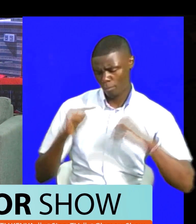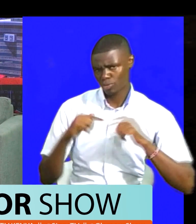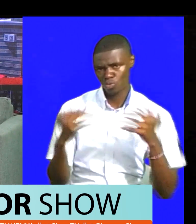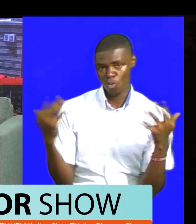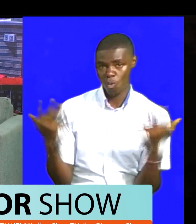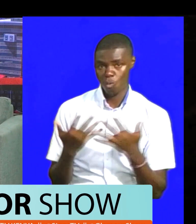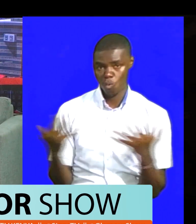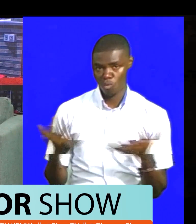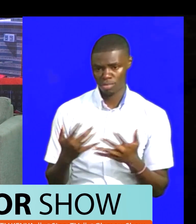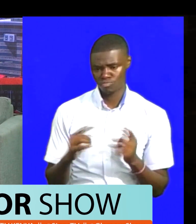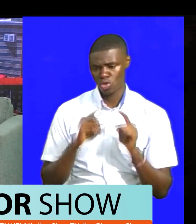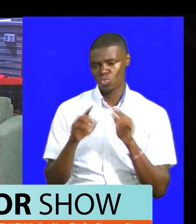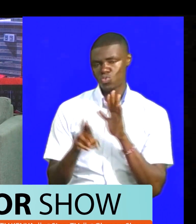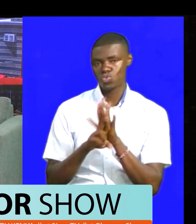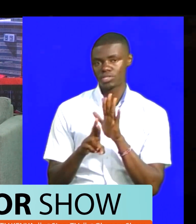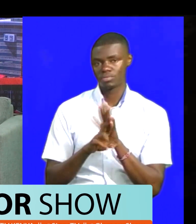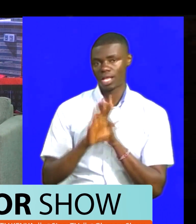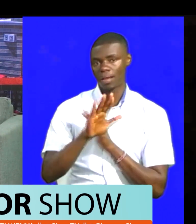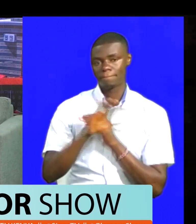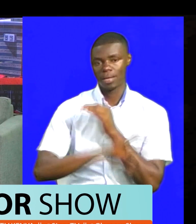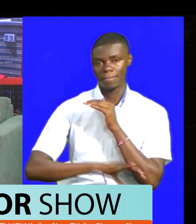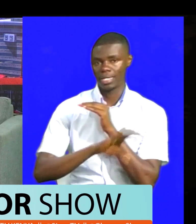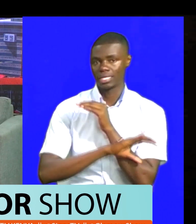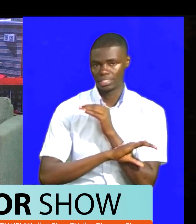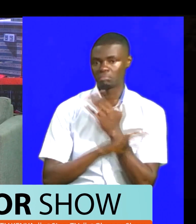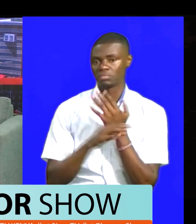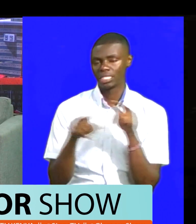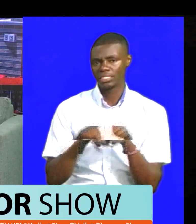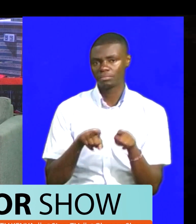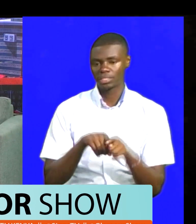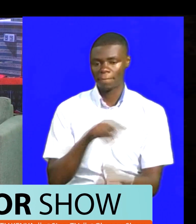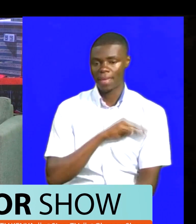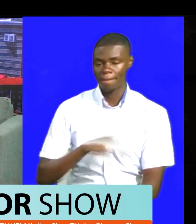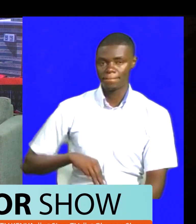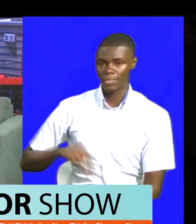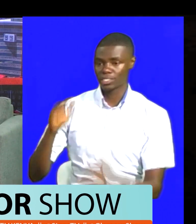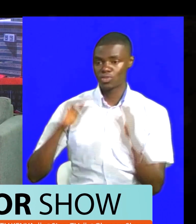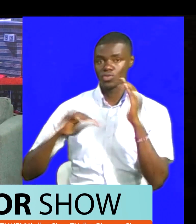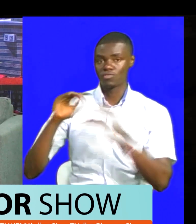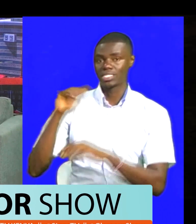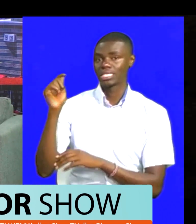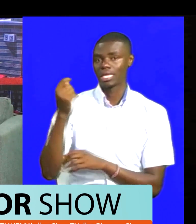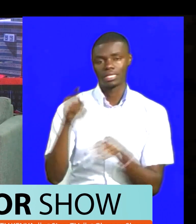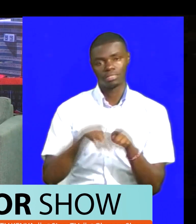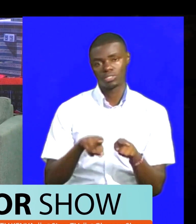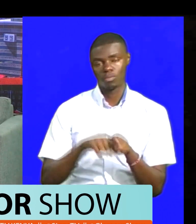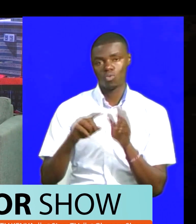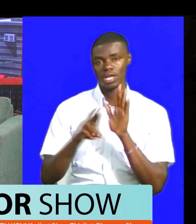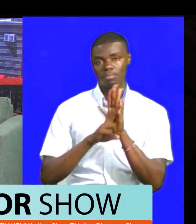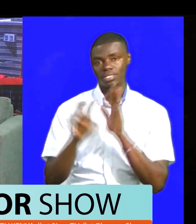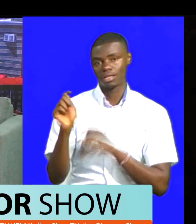where you go represent your country, like as it is Miss University Kenya, so you're representing Kenya. Yeah.